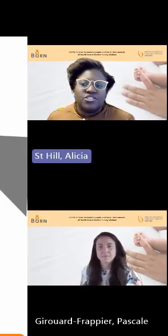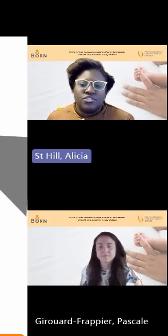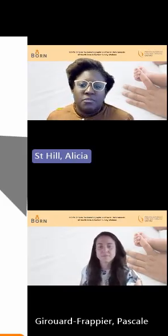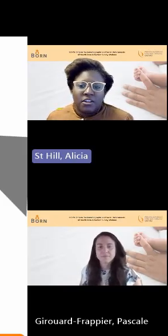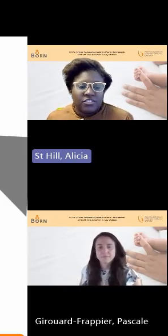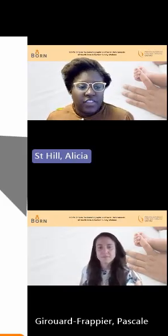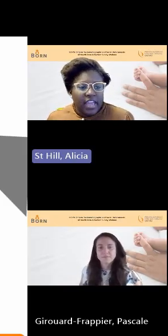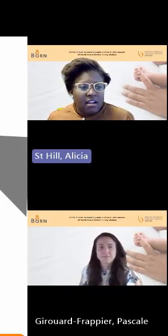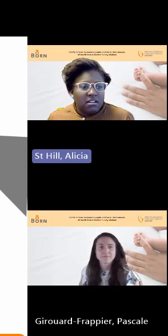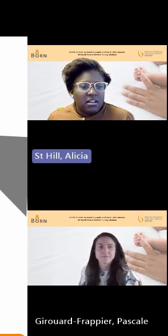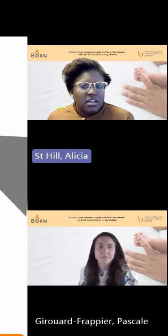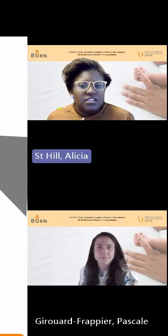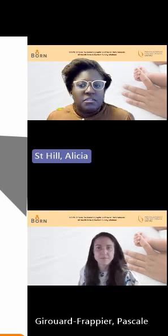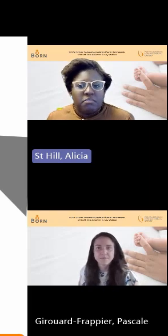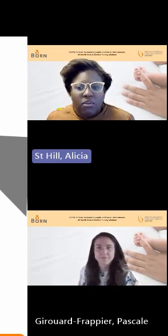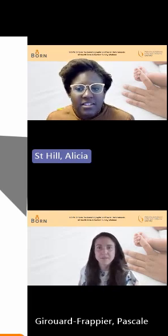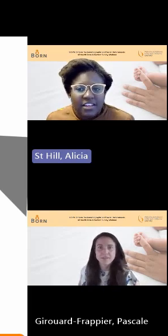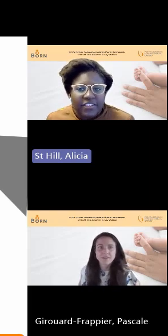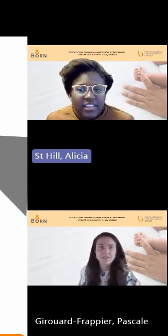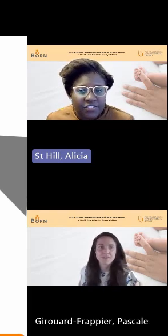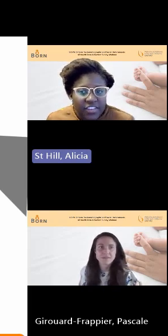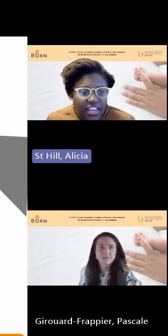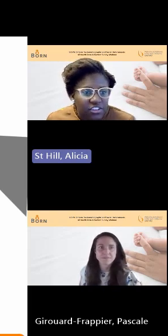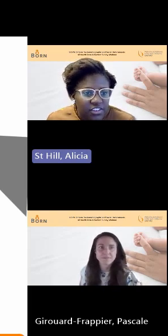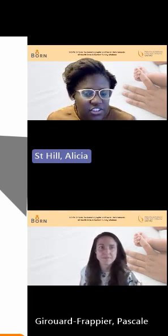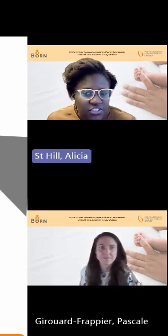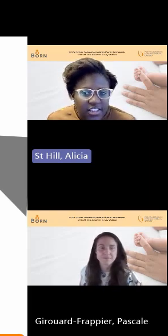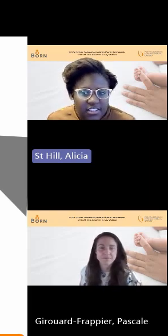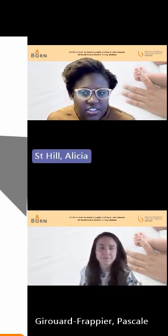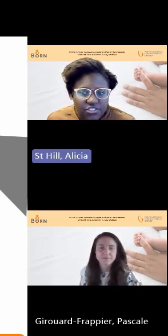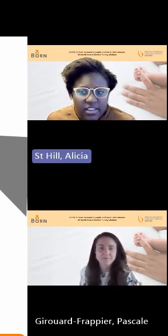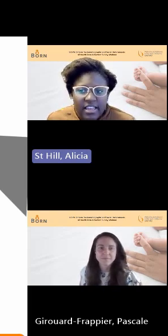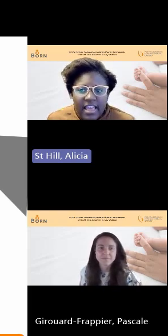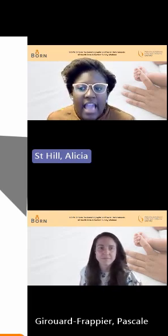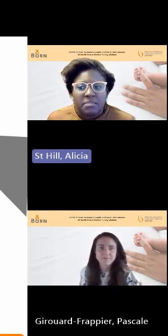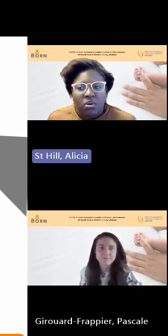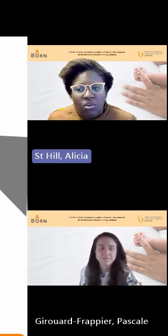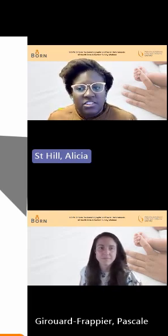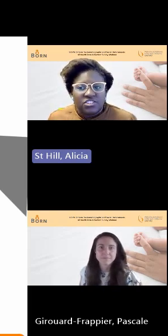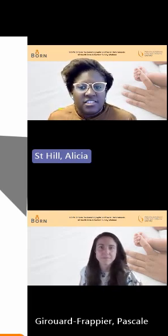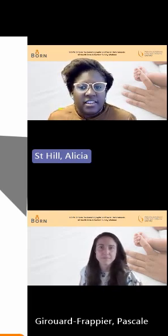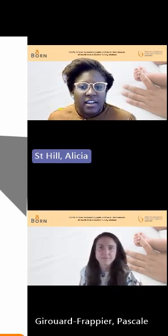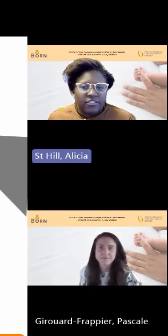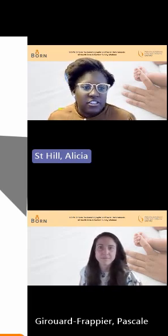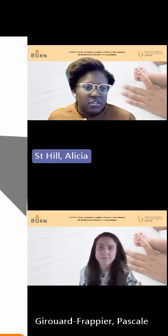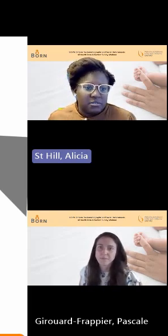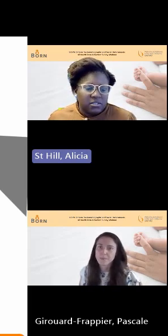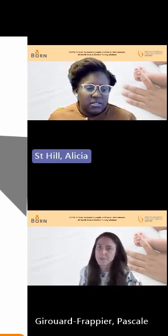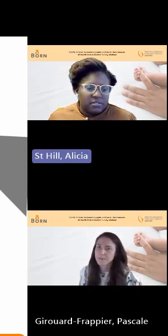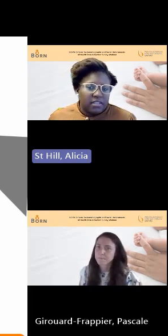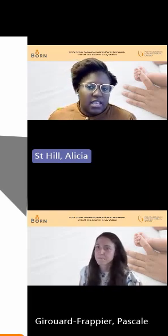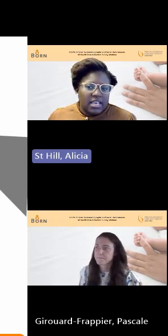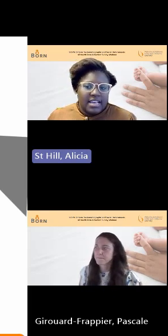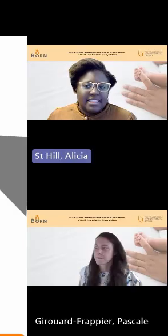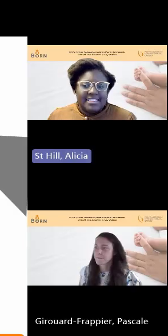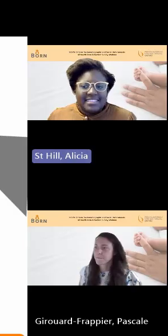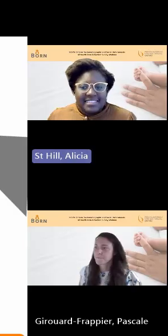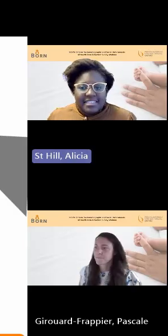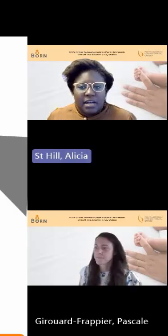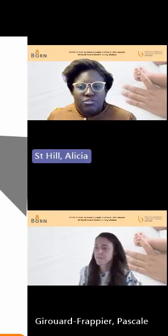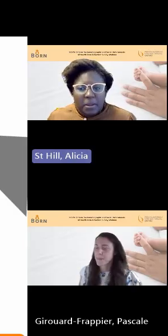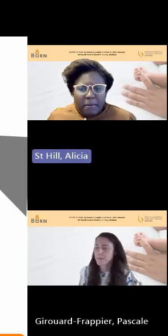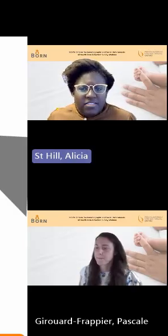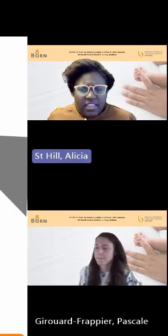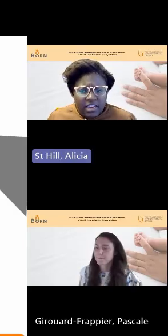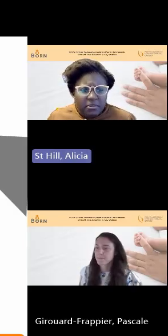reflect traditional models of care, support self-identification of Indigenous ancestry, and uphold Indigenous data governance principles. These